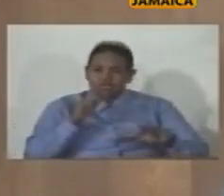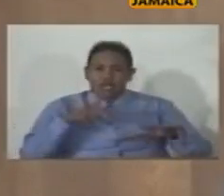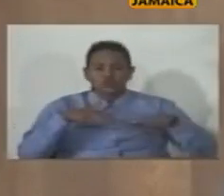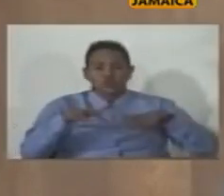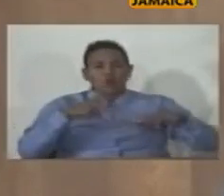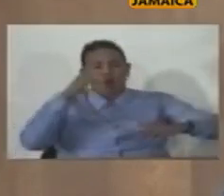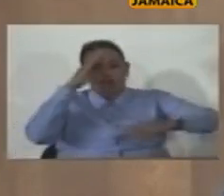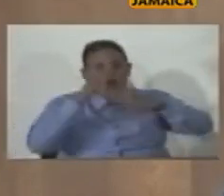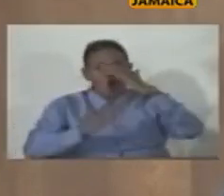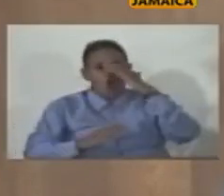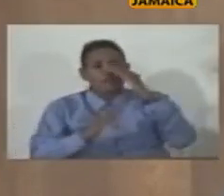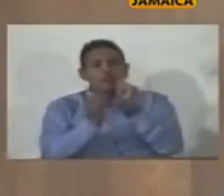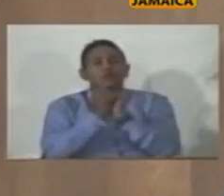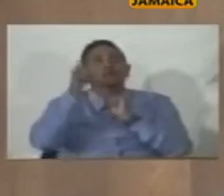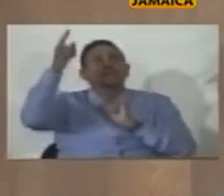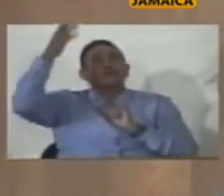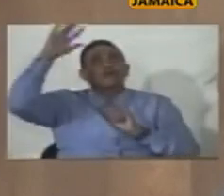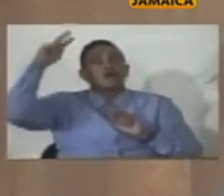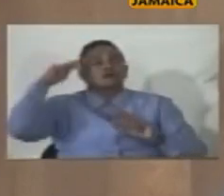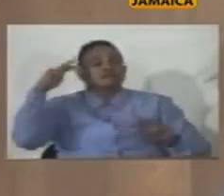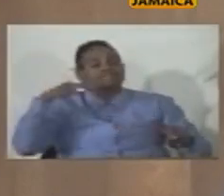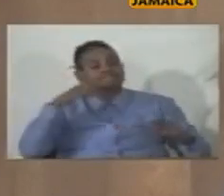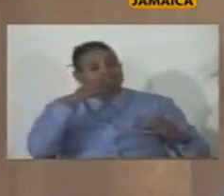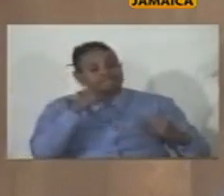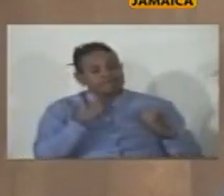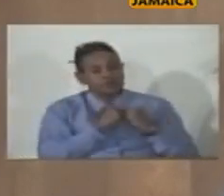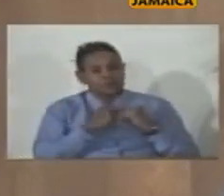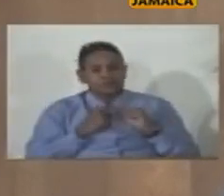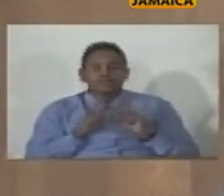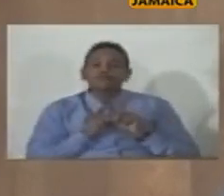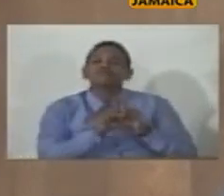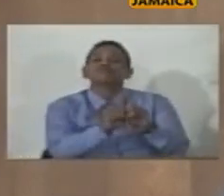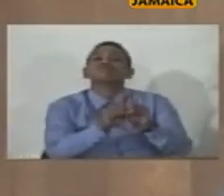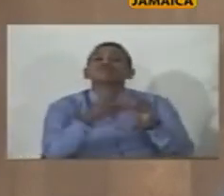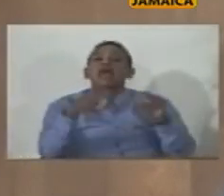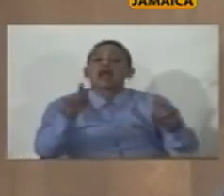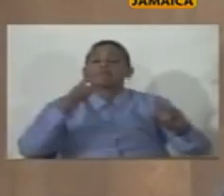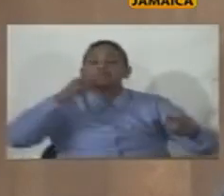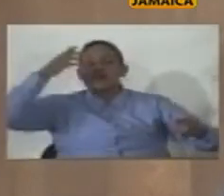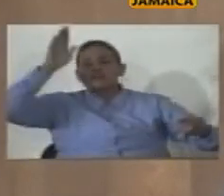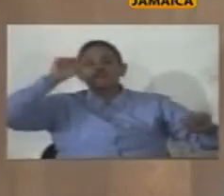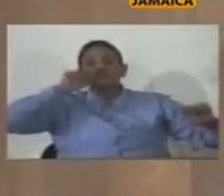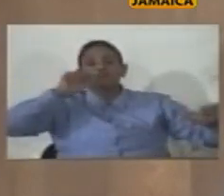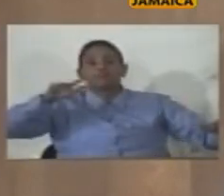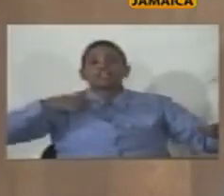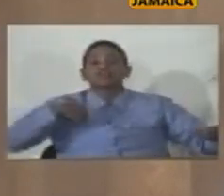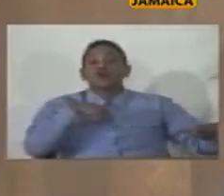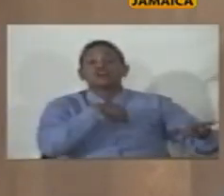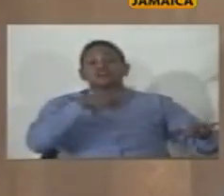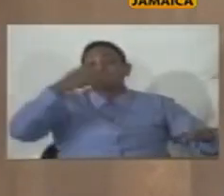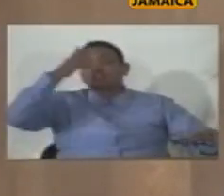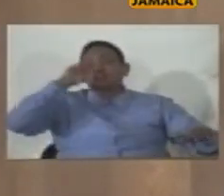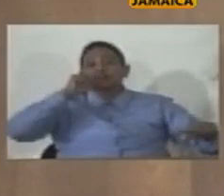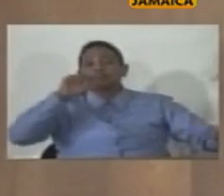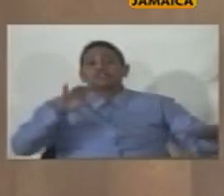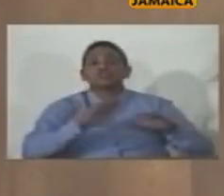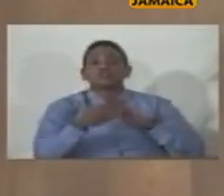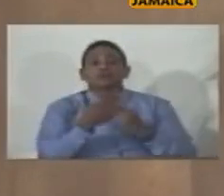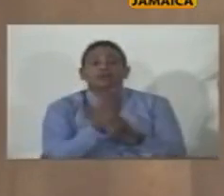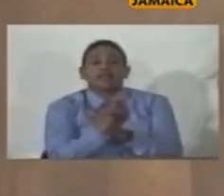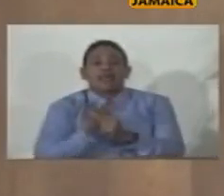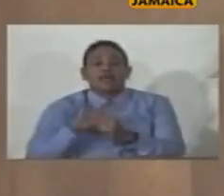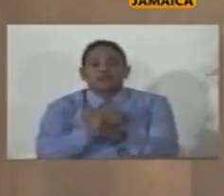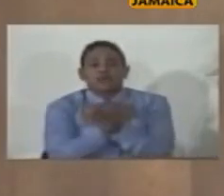humbly with thy God." Mr. Speaker, may God bless us. May God bless Jamaica land we love.